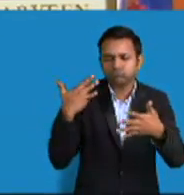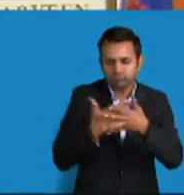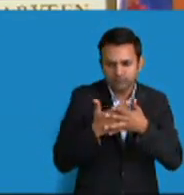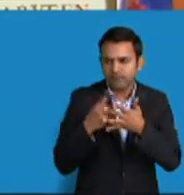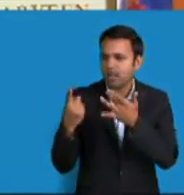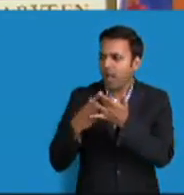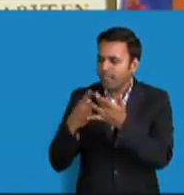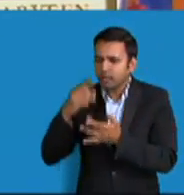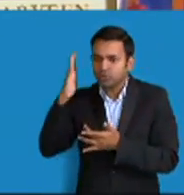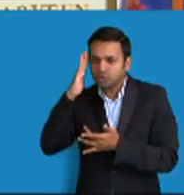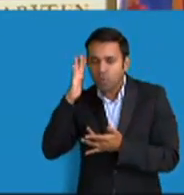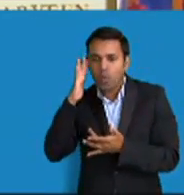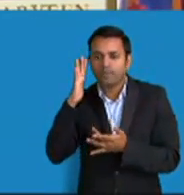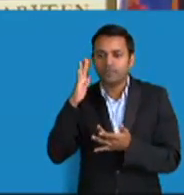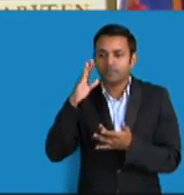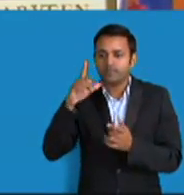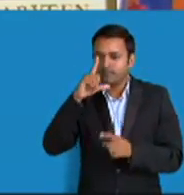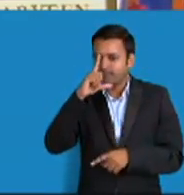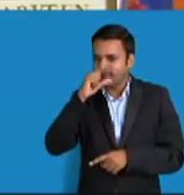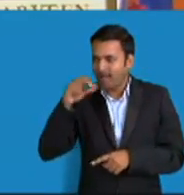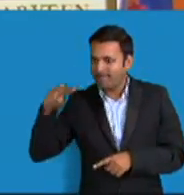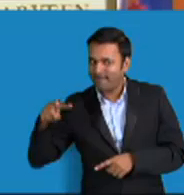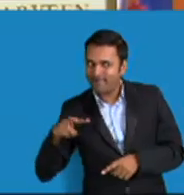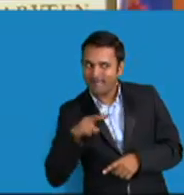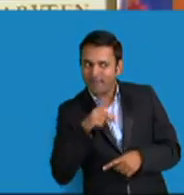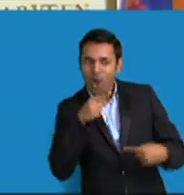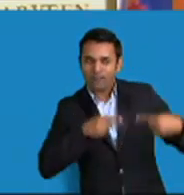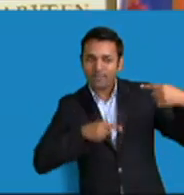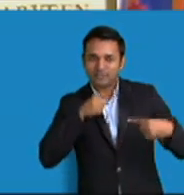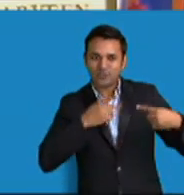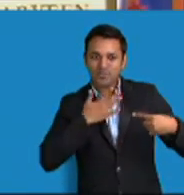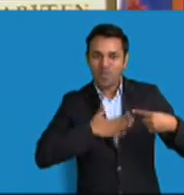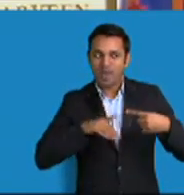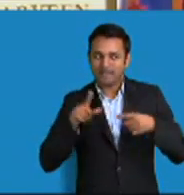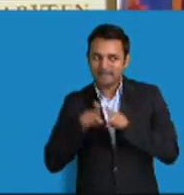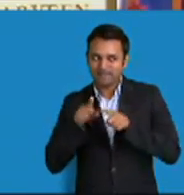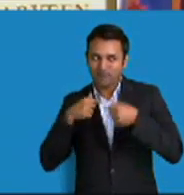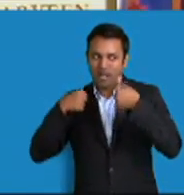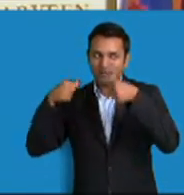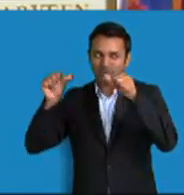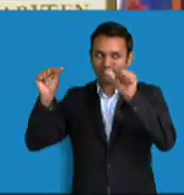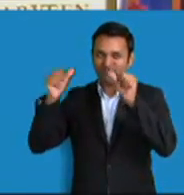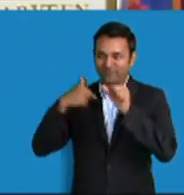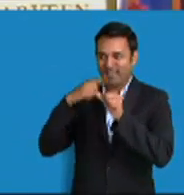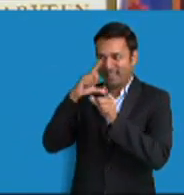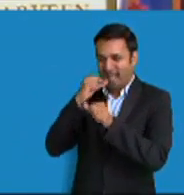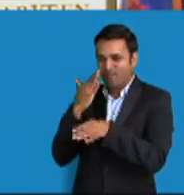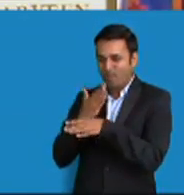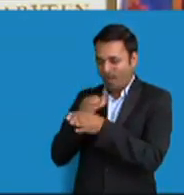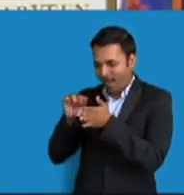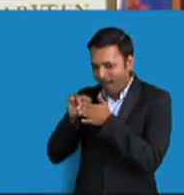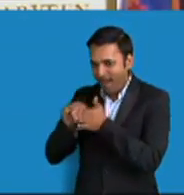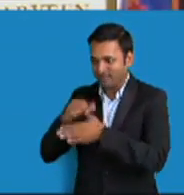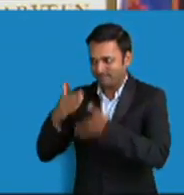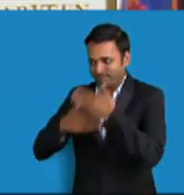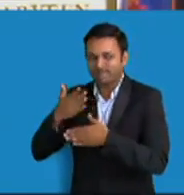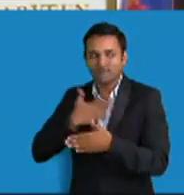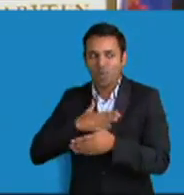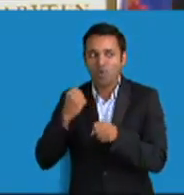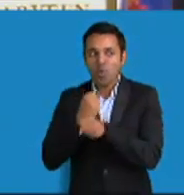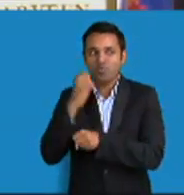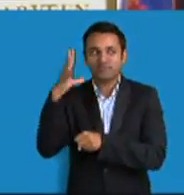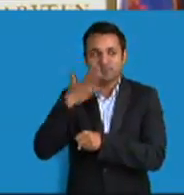would want to come to the stage and receive award. We want our school to be a gold star school, Madam Speaker. So, Madam Speaker, we strongly